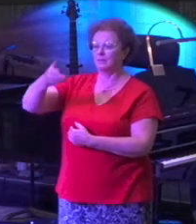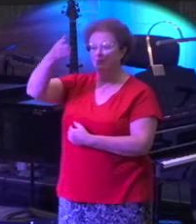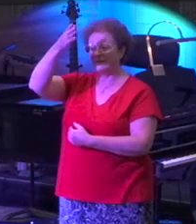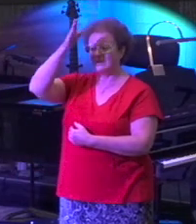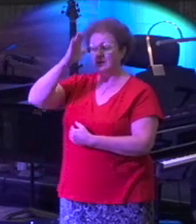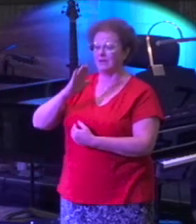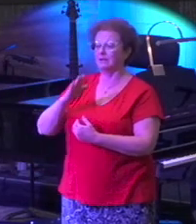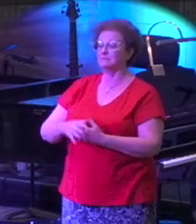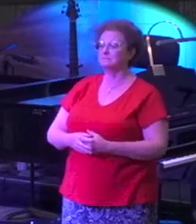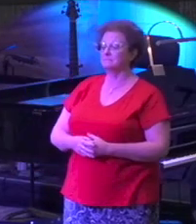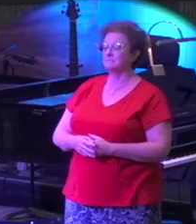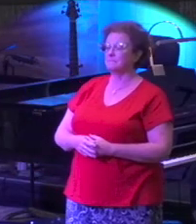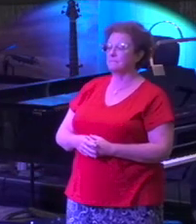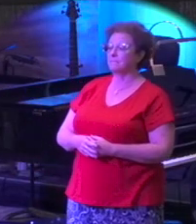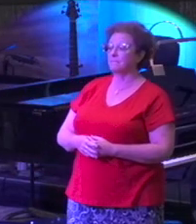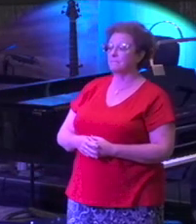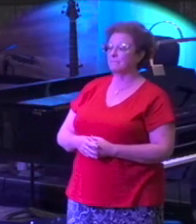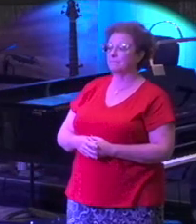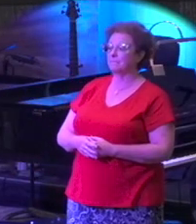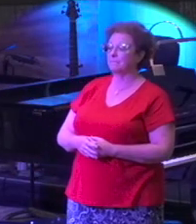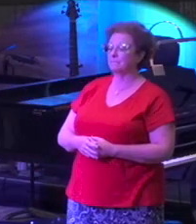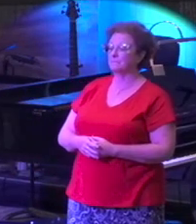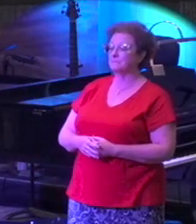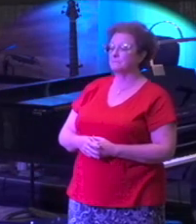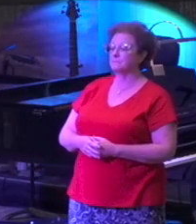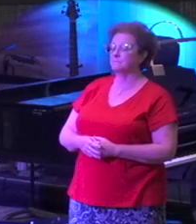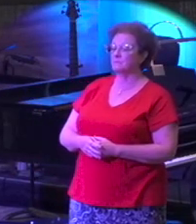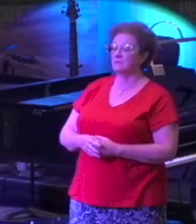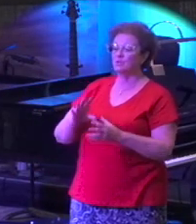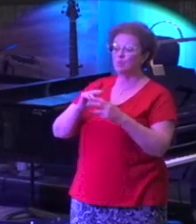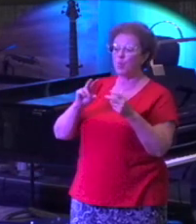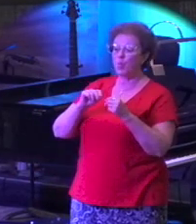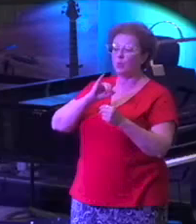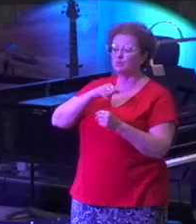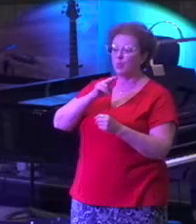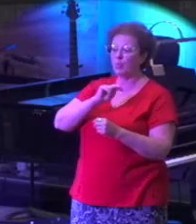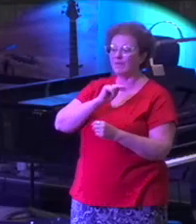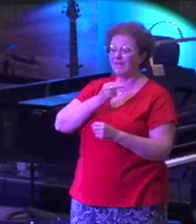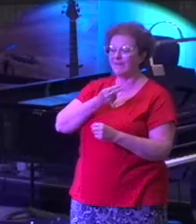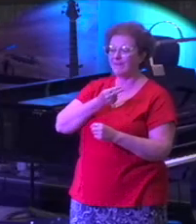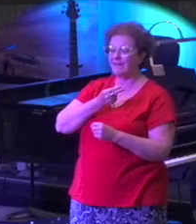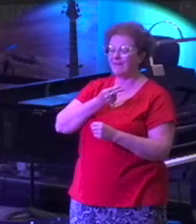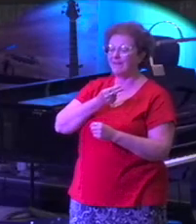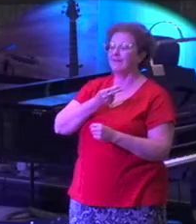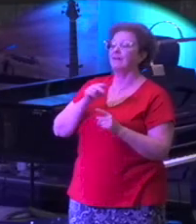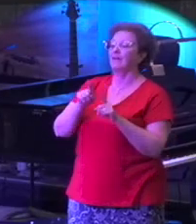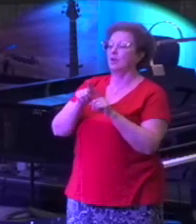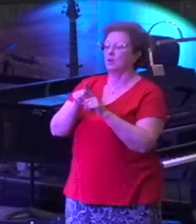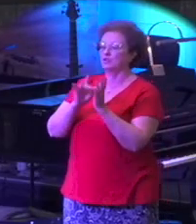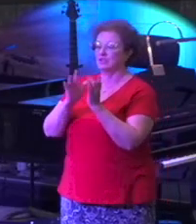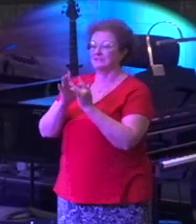Jesus out of Mark. Mark 1:15. Stories of Jonah and Jesus' teaching show us that through God's act